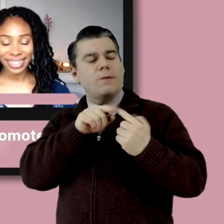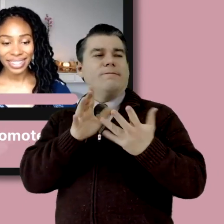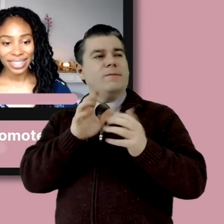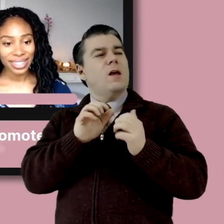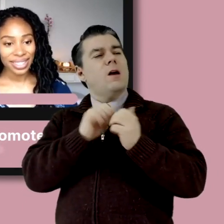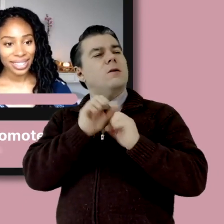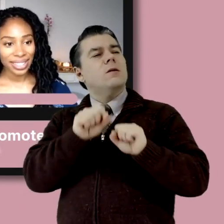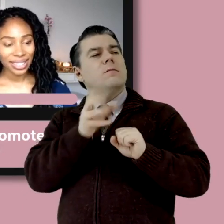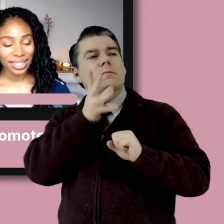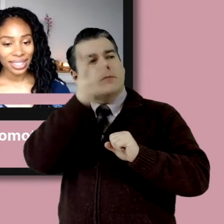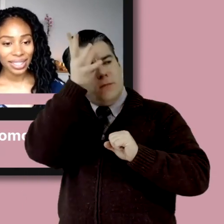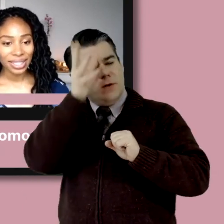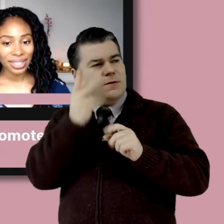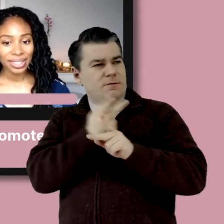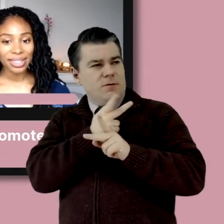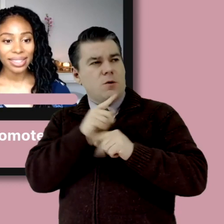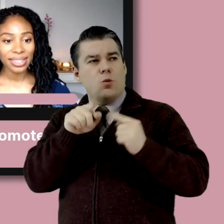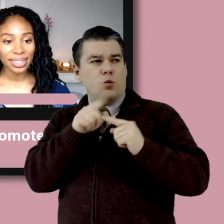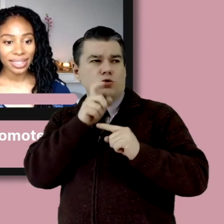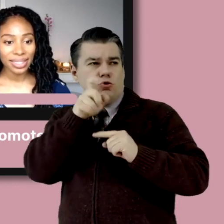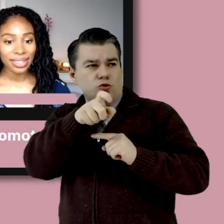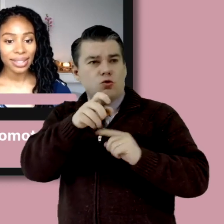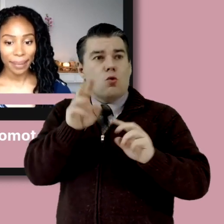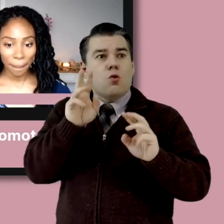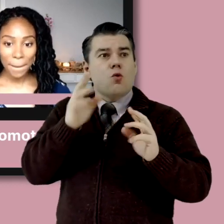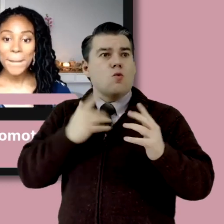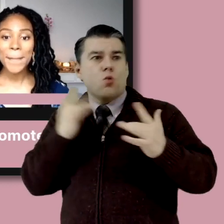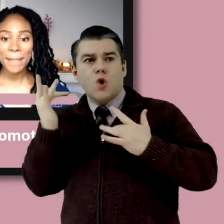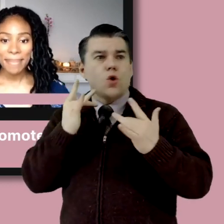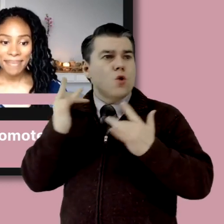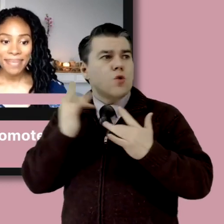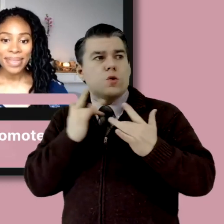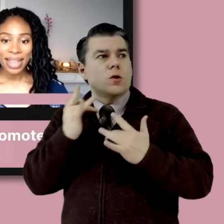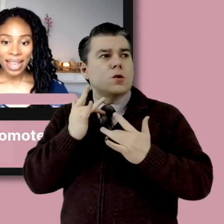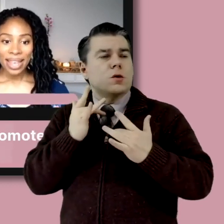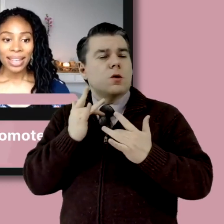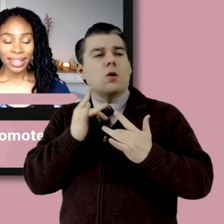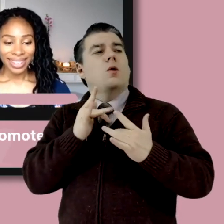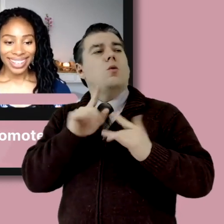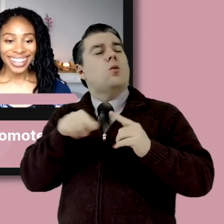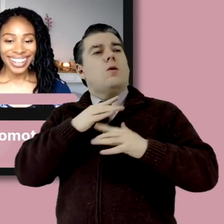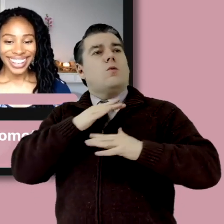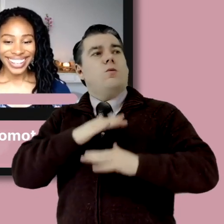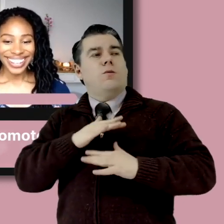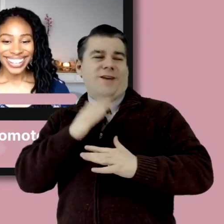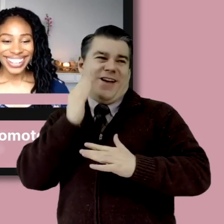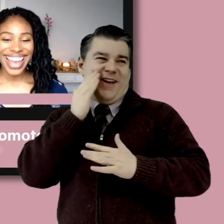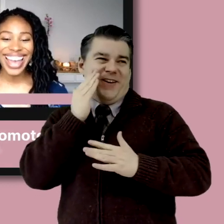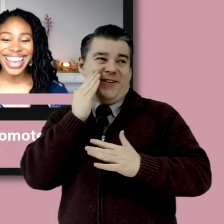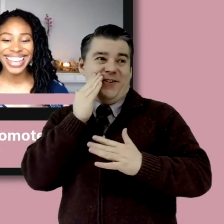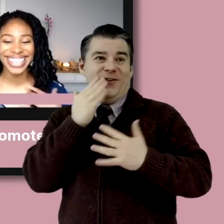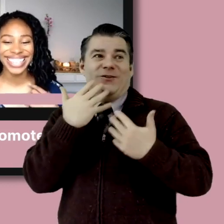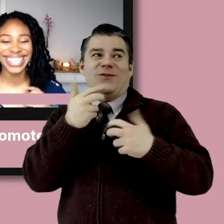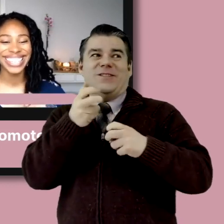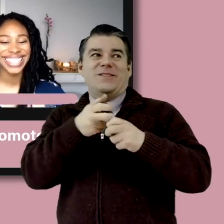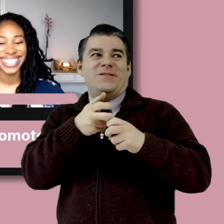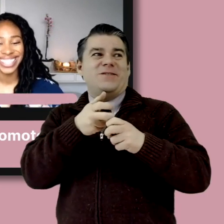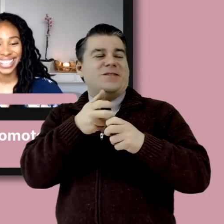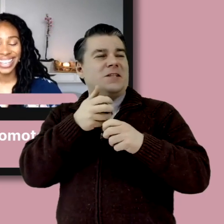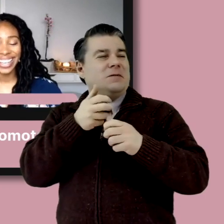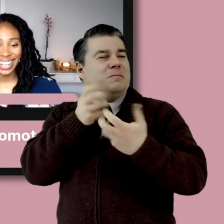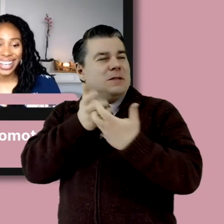how can parents figure out when to be worried and when should they not? And I know this is a loaded question because it's different